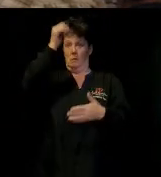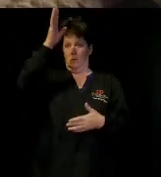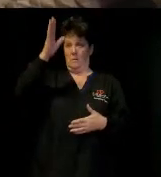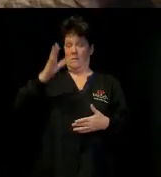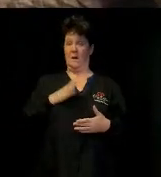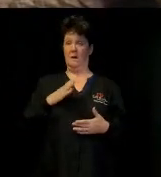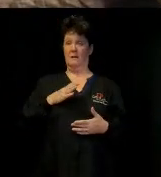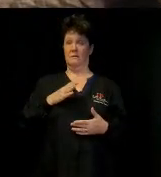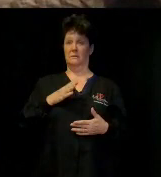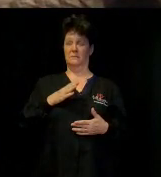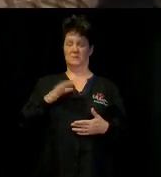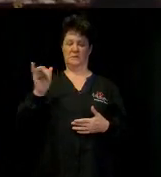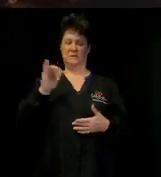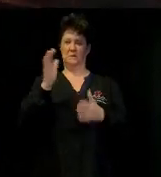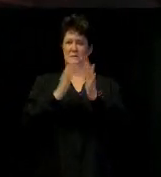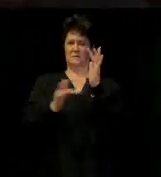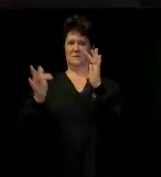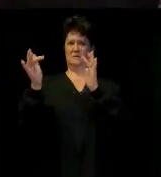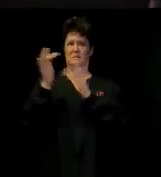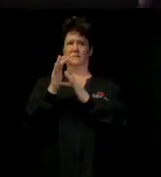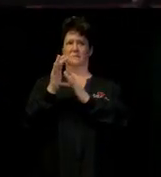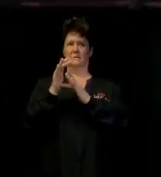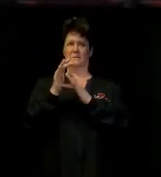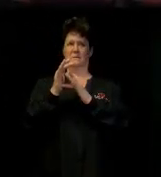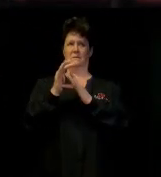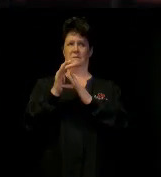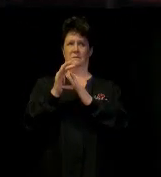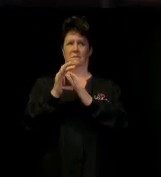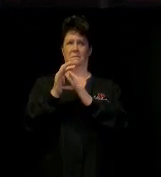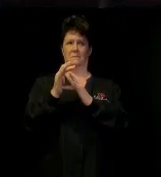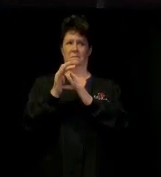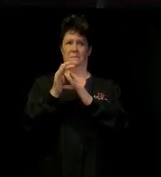to Christ in true righteousness and in holiness.